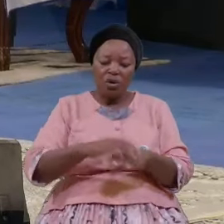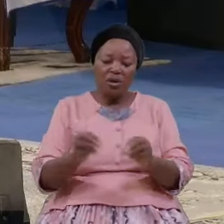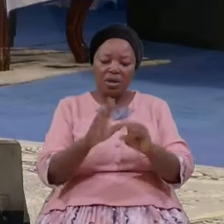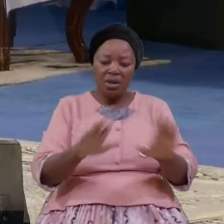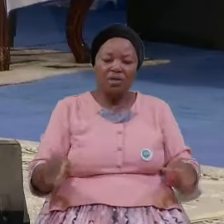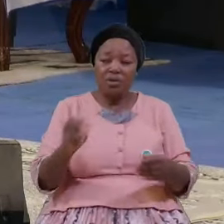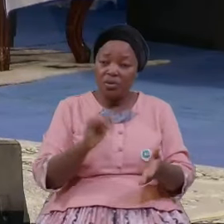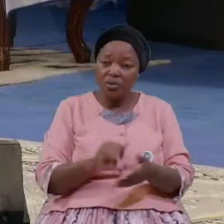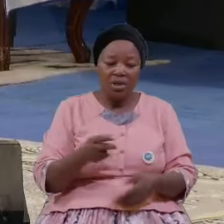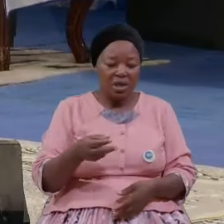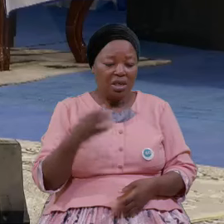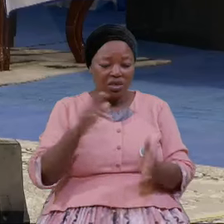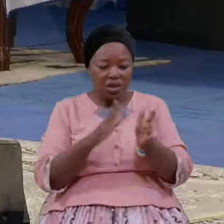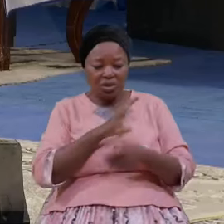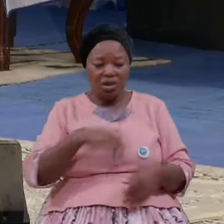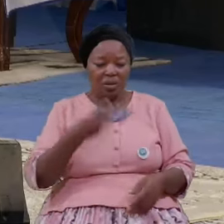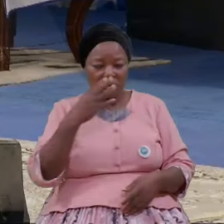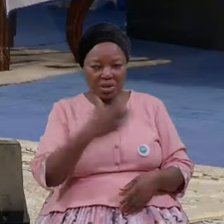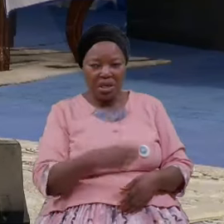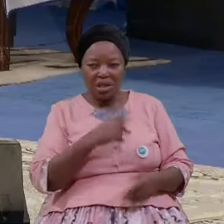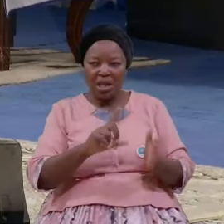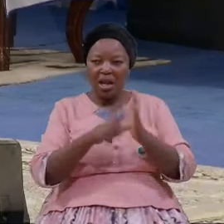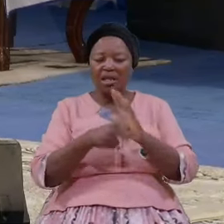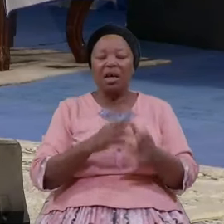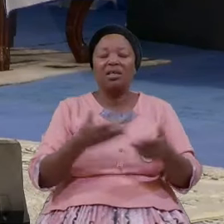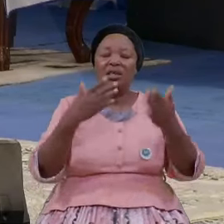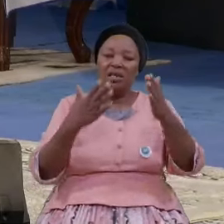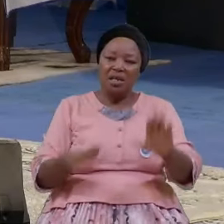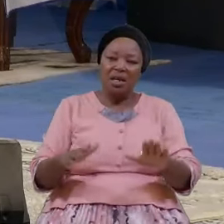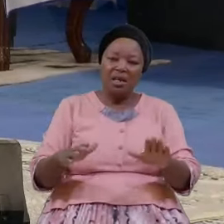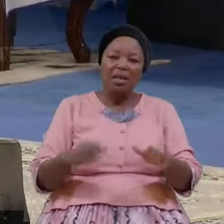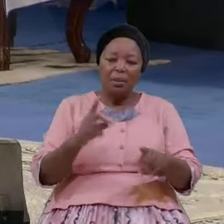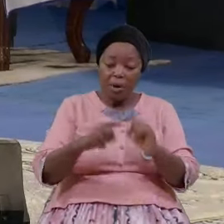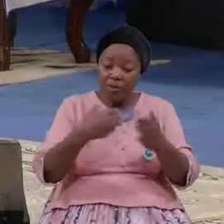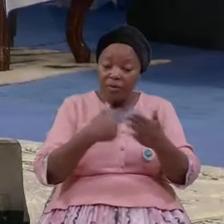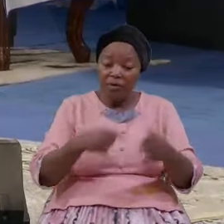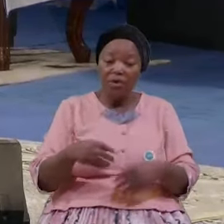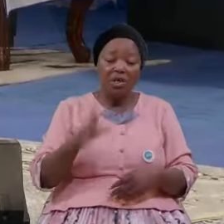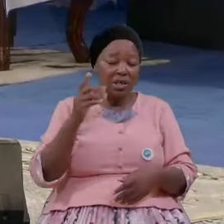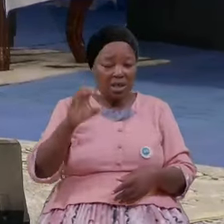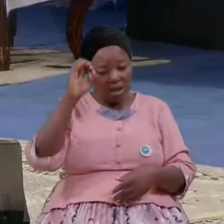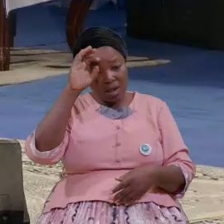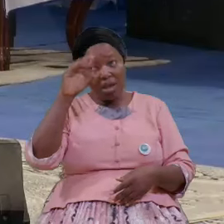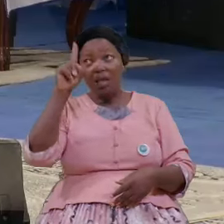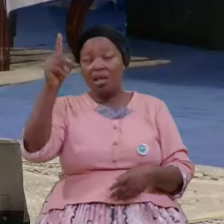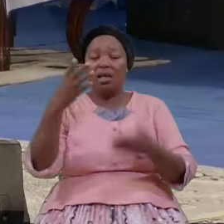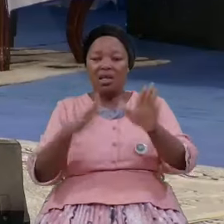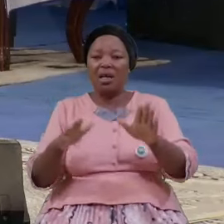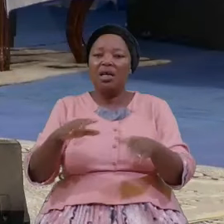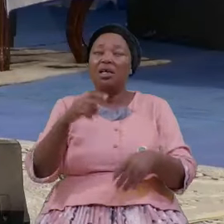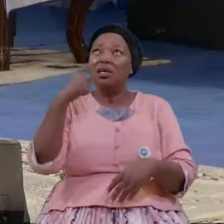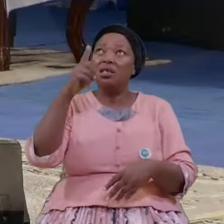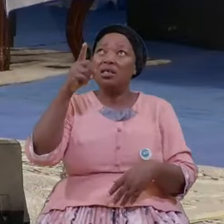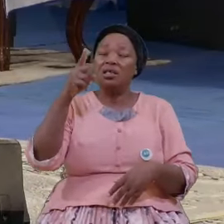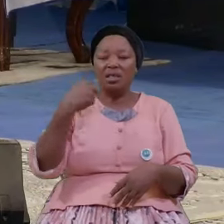and eventually he gave up the ghost. But before he did that, he said, it is